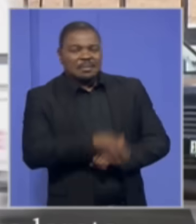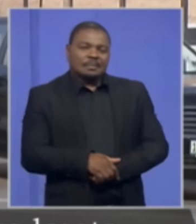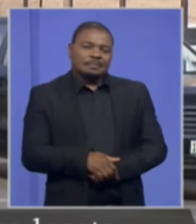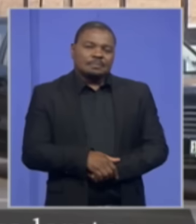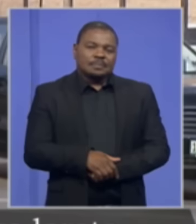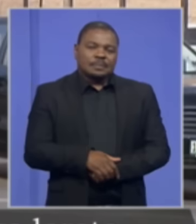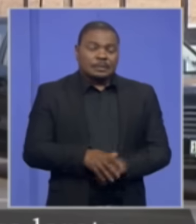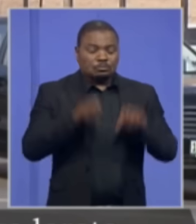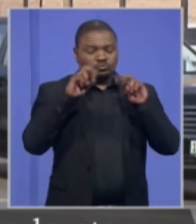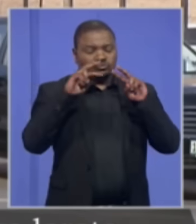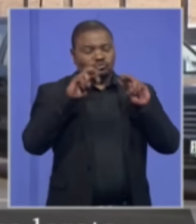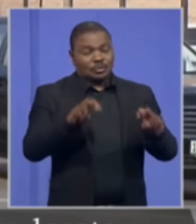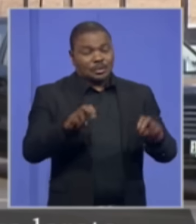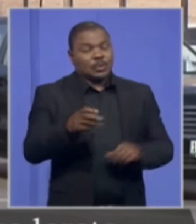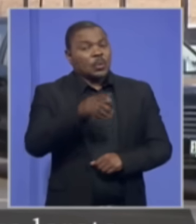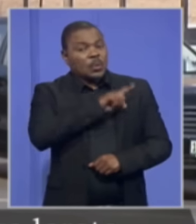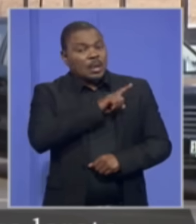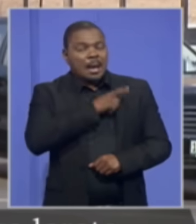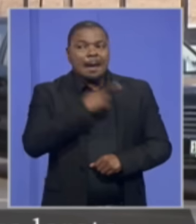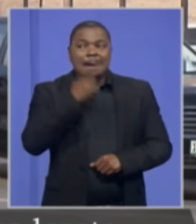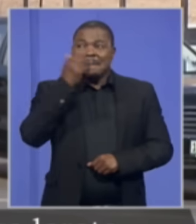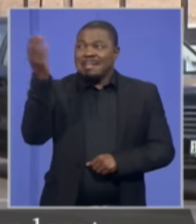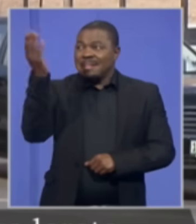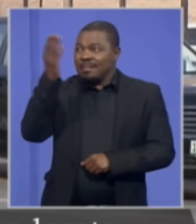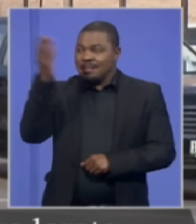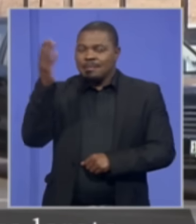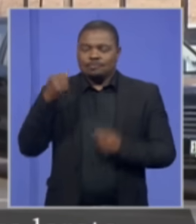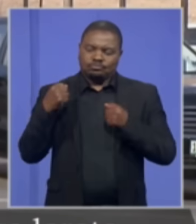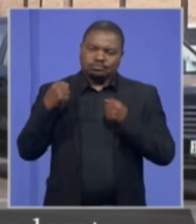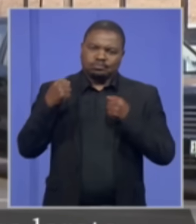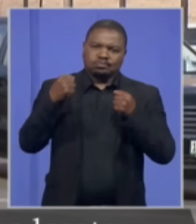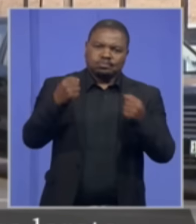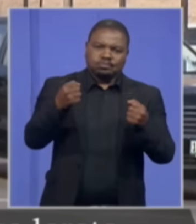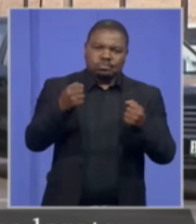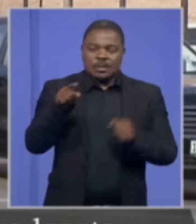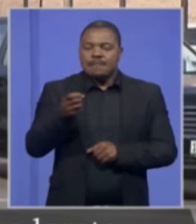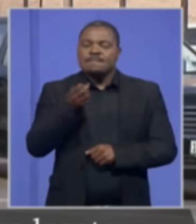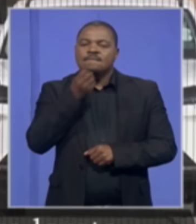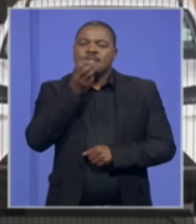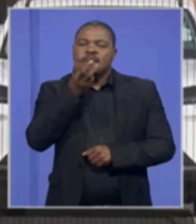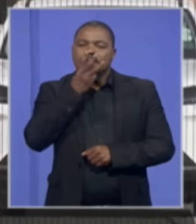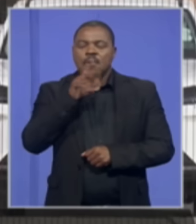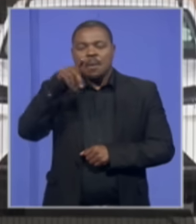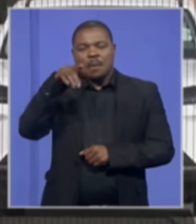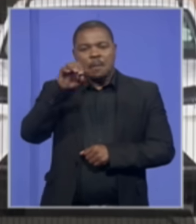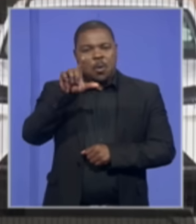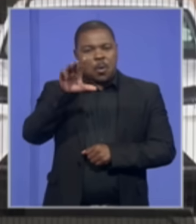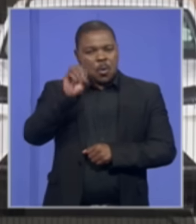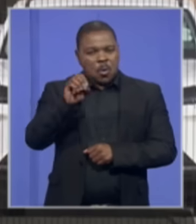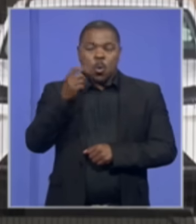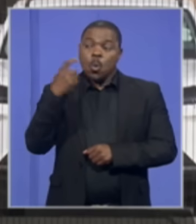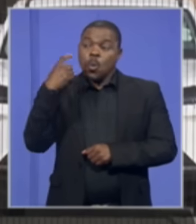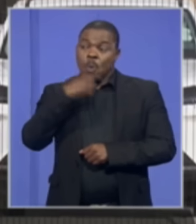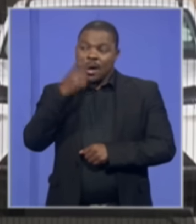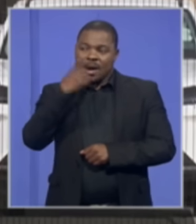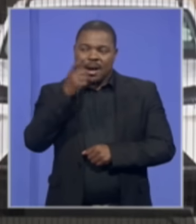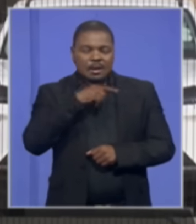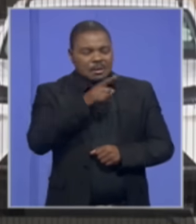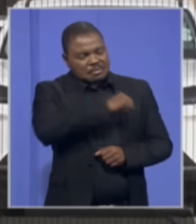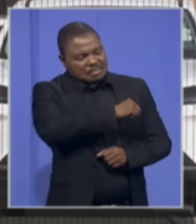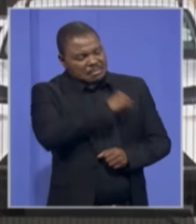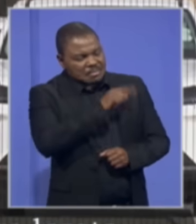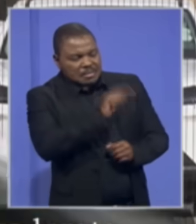Diphuputso tse mabapi le basadi ba kwetelwang ke banna ba tsamayang ka koloi ya moetso wa VW Polo e tshweu ka mmala di ntse di tswela